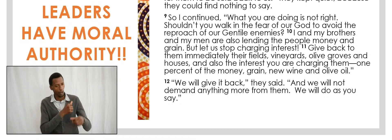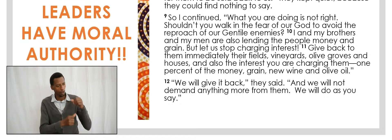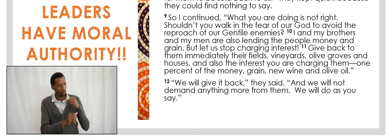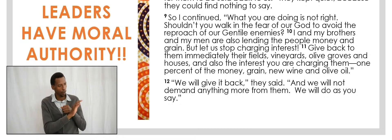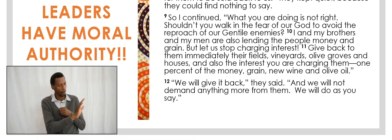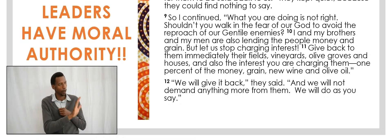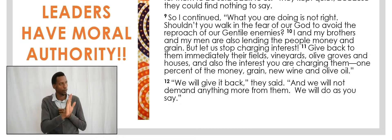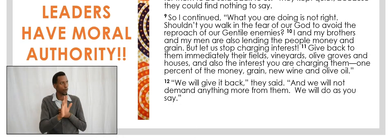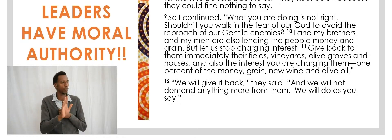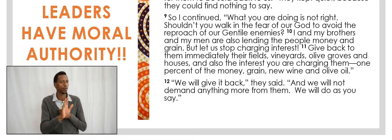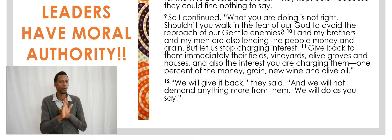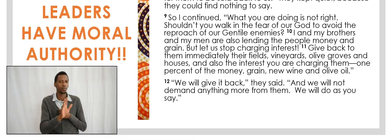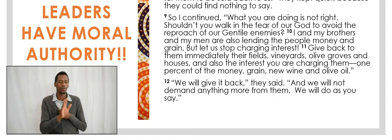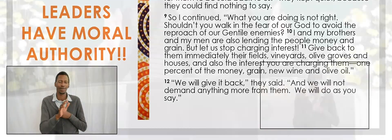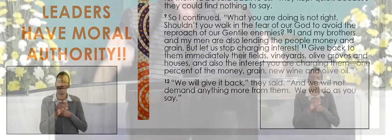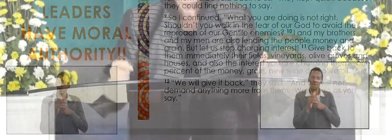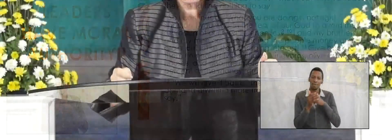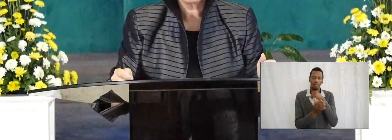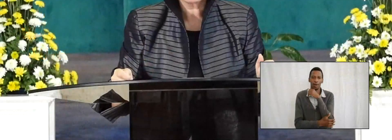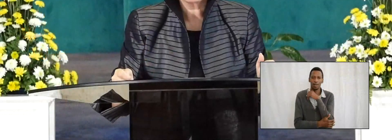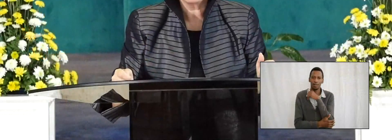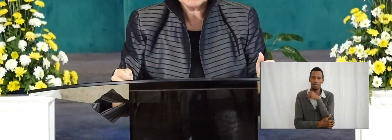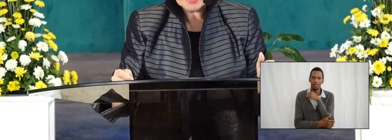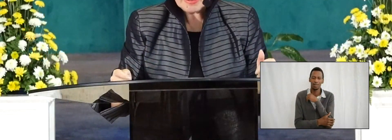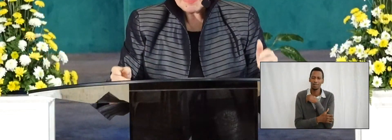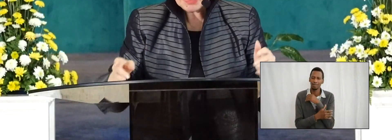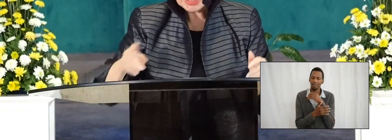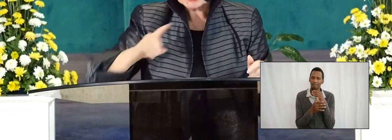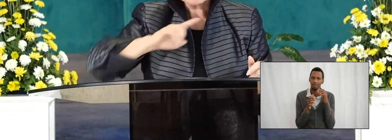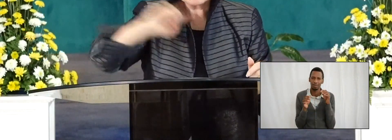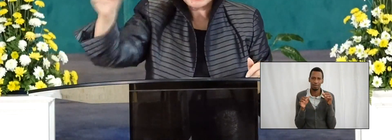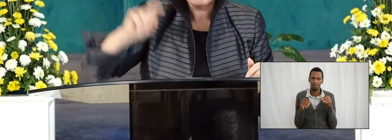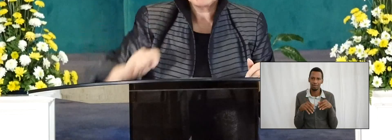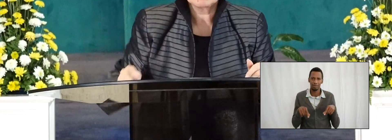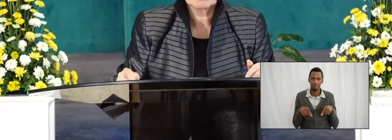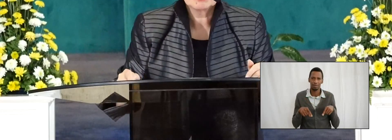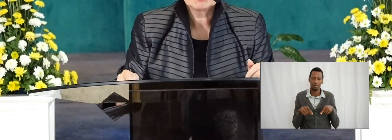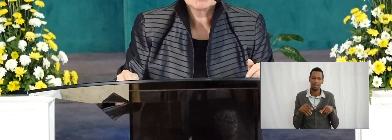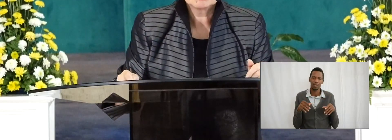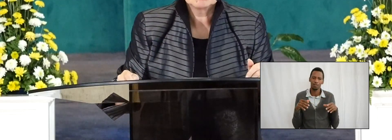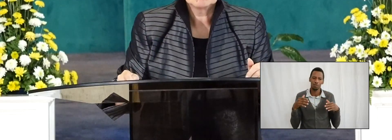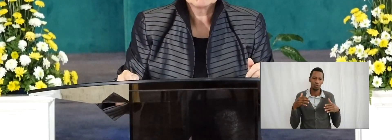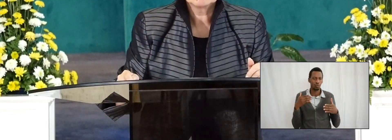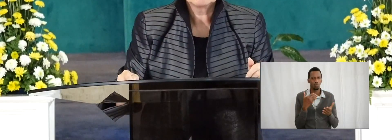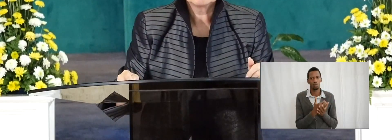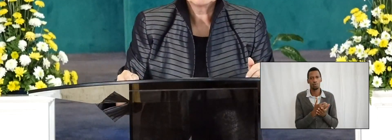is horrific. It's terrible what you are doing. Stop it.